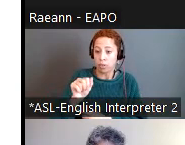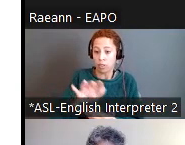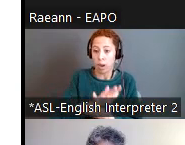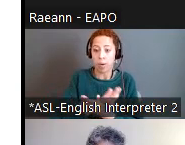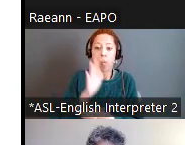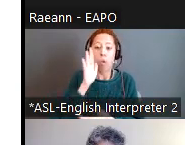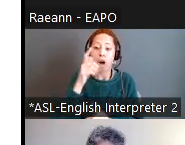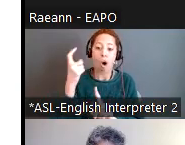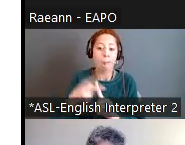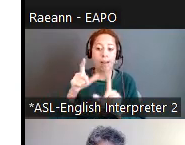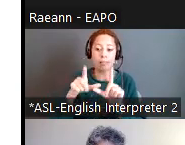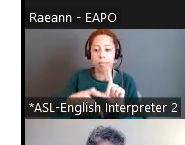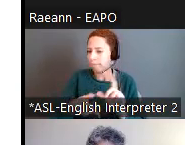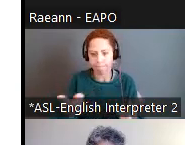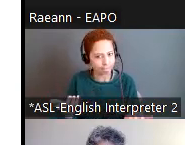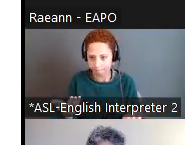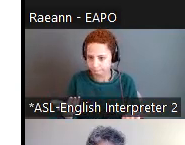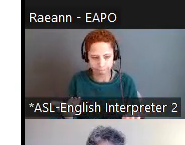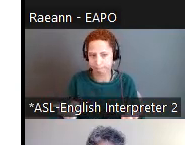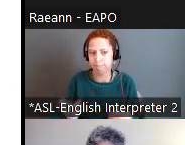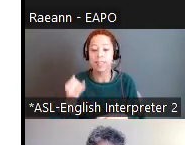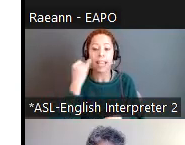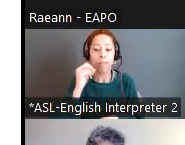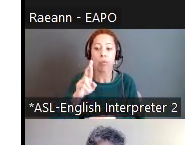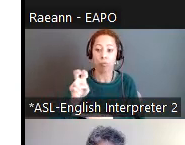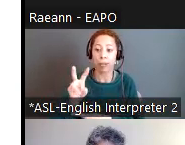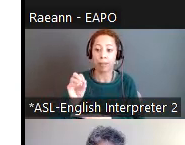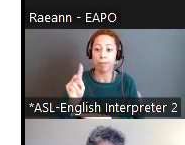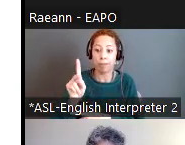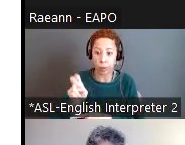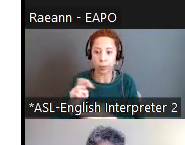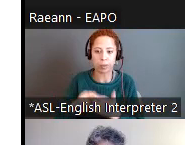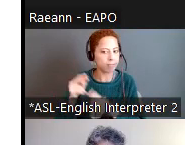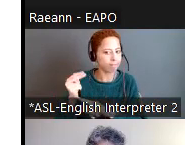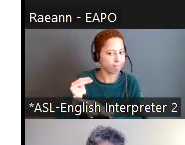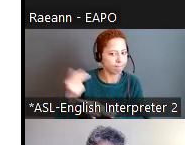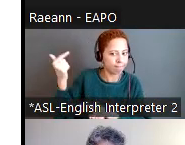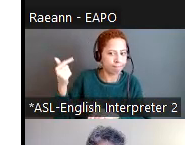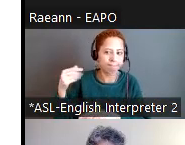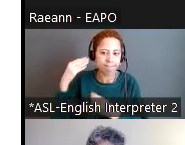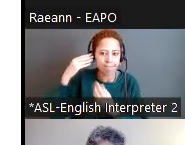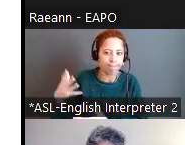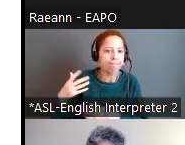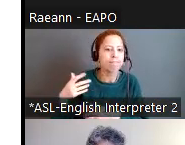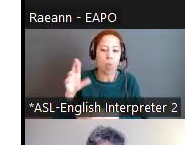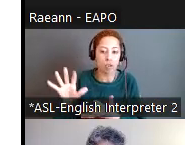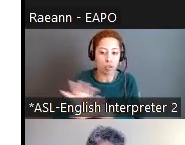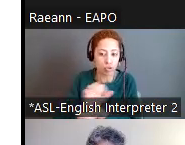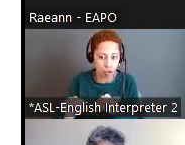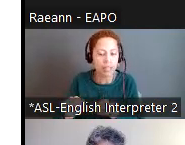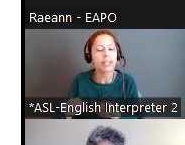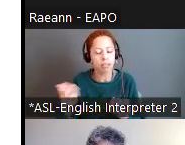expiry date. It's only going to expire if you revoke it or you destroy all of the copies. You should check it